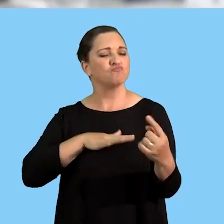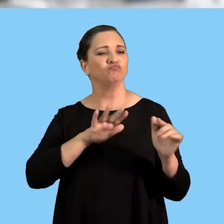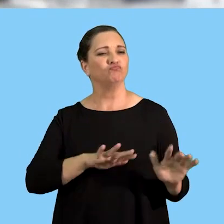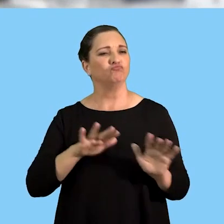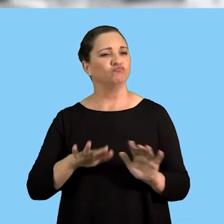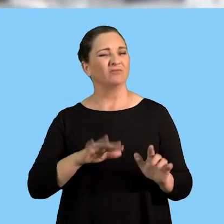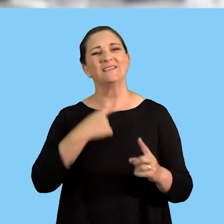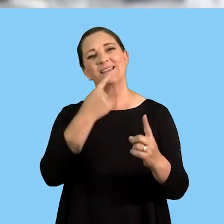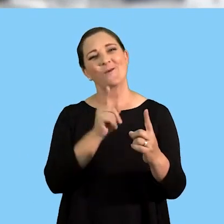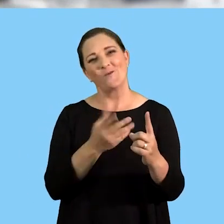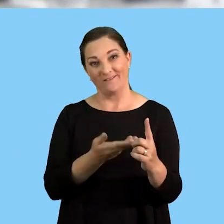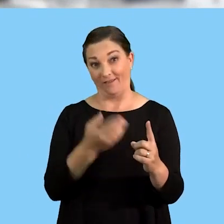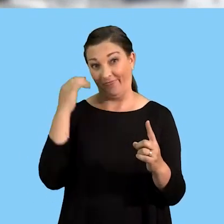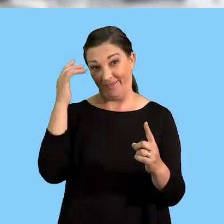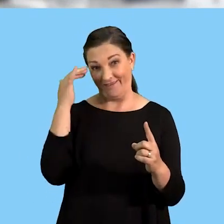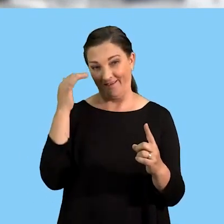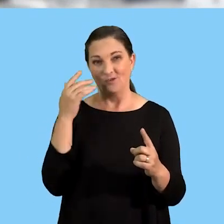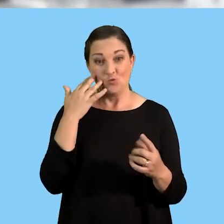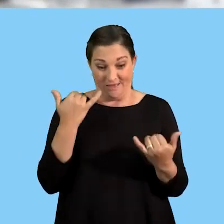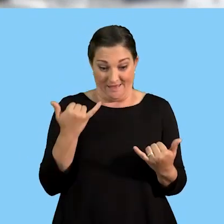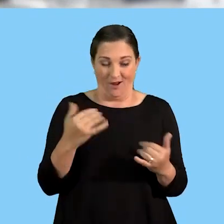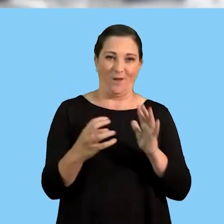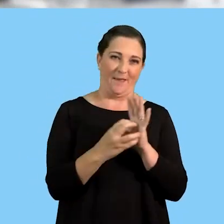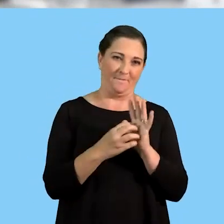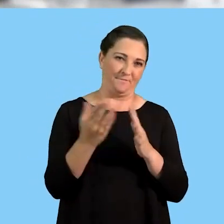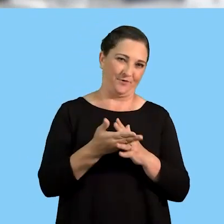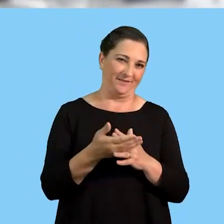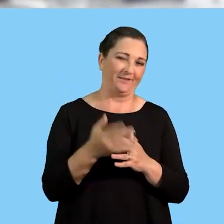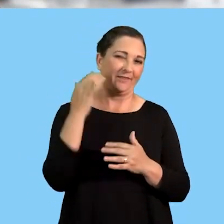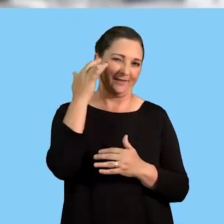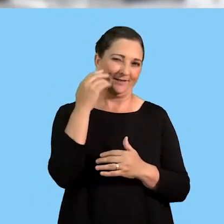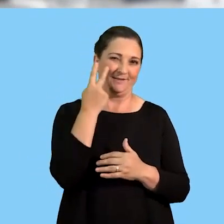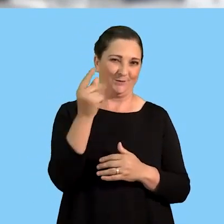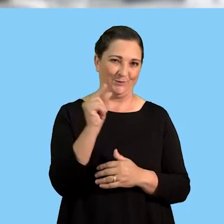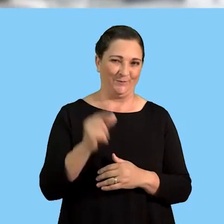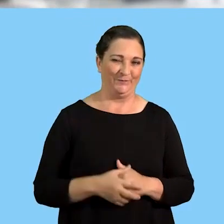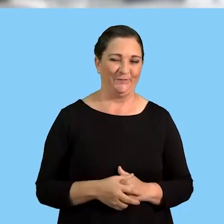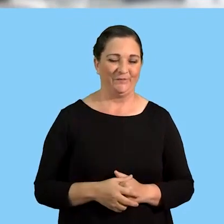ease. As you think about it, we are going to go to a quick ad break. See you soon.